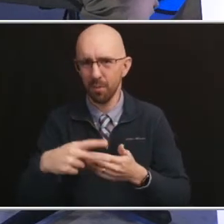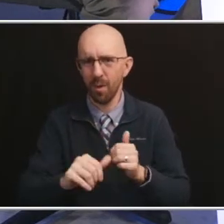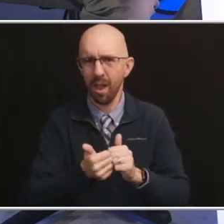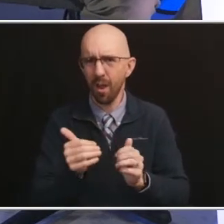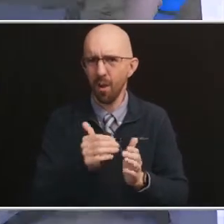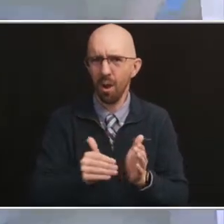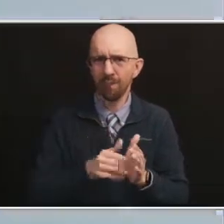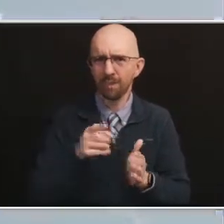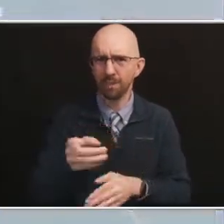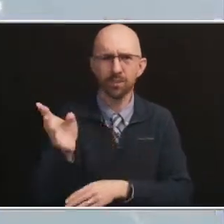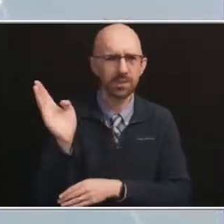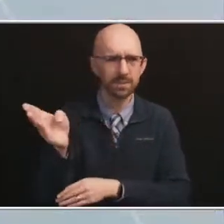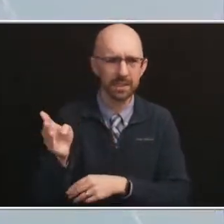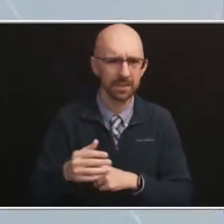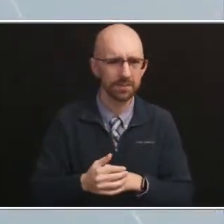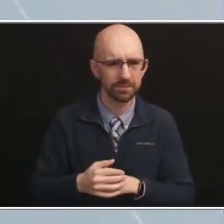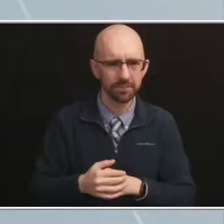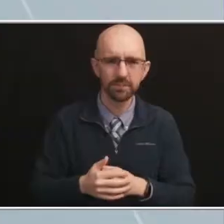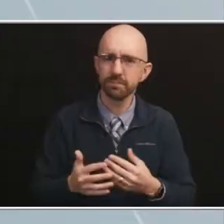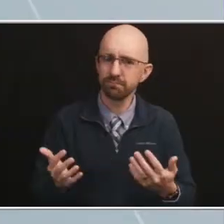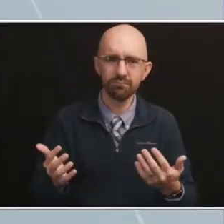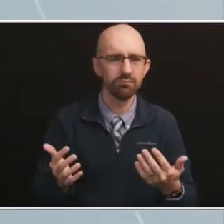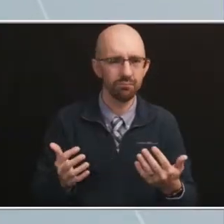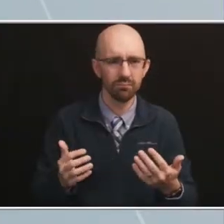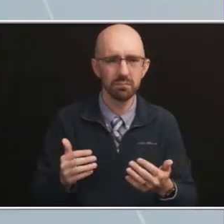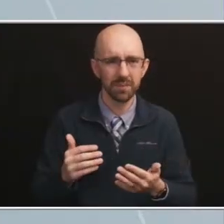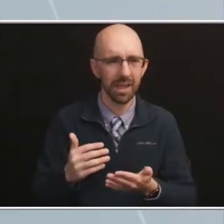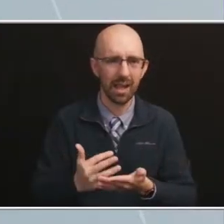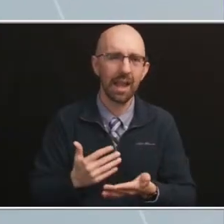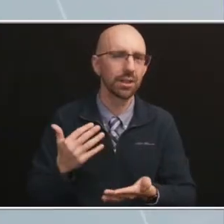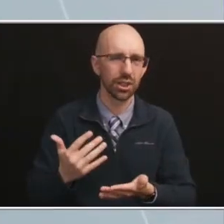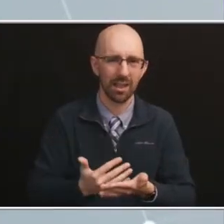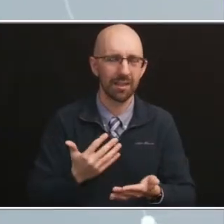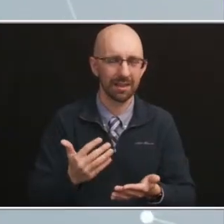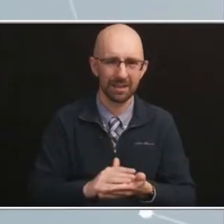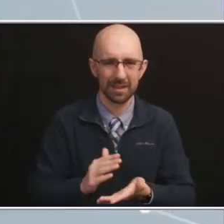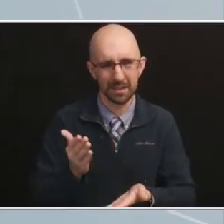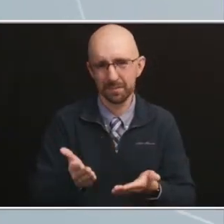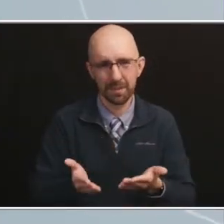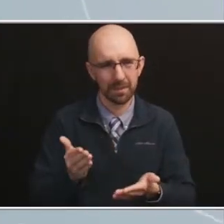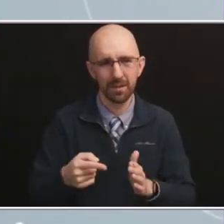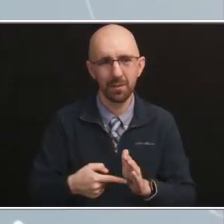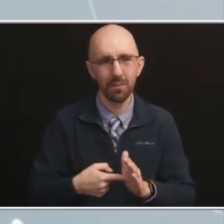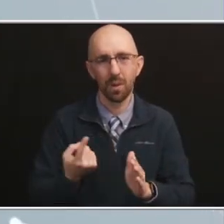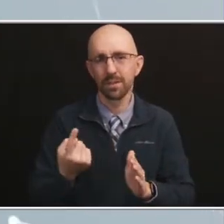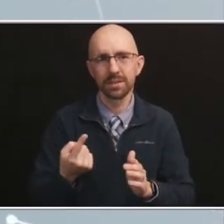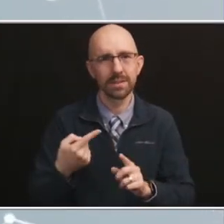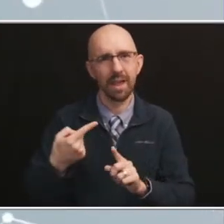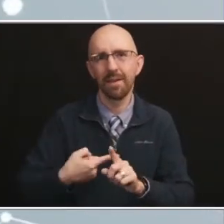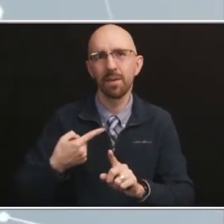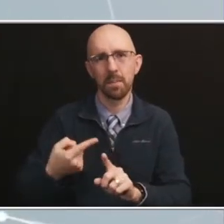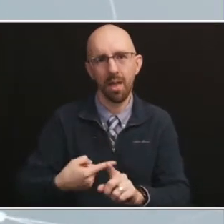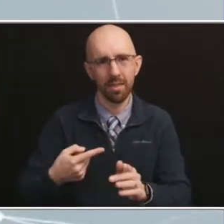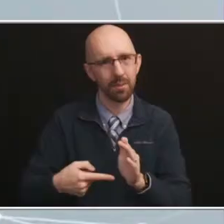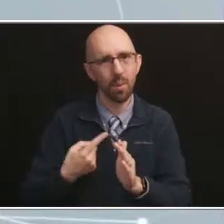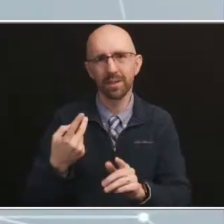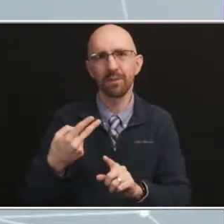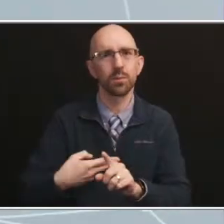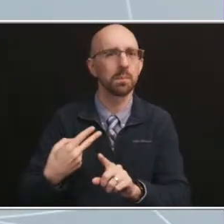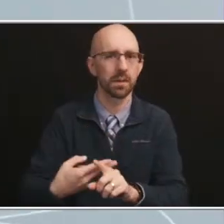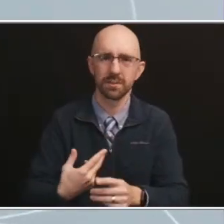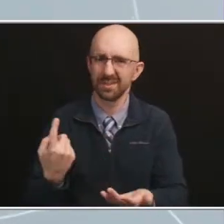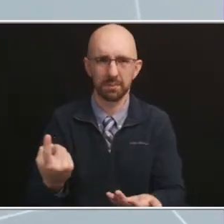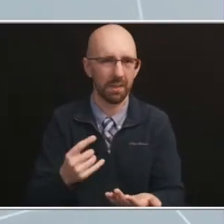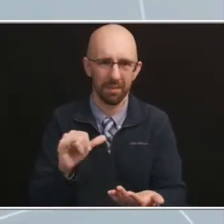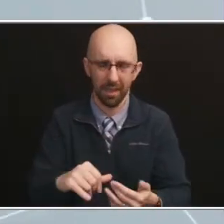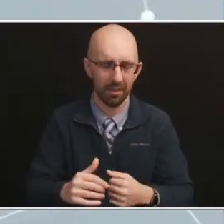about this? Oh, occasionally, maybe once a month or two. So it's powerful. So